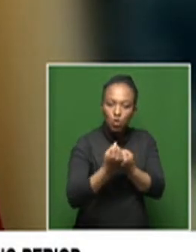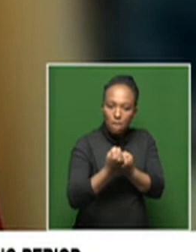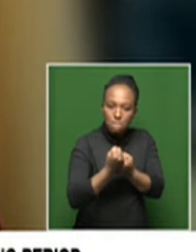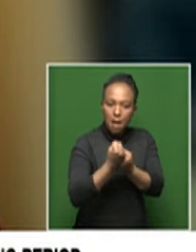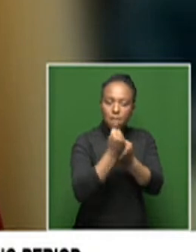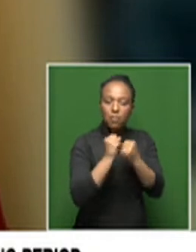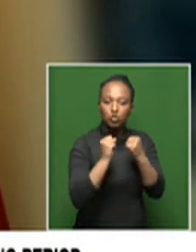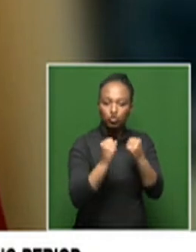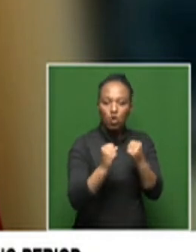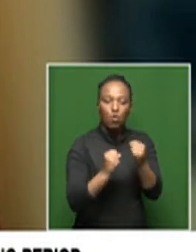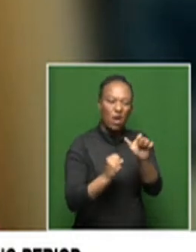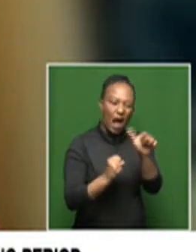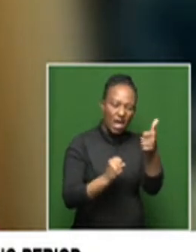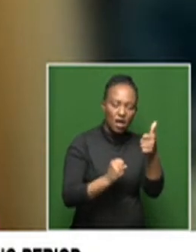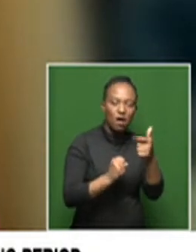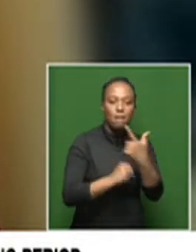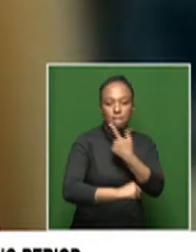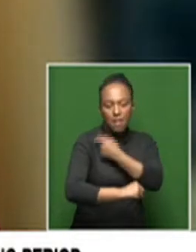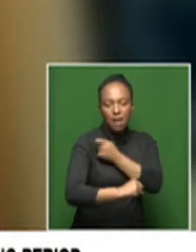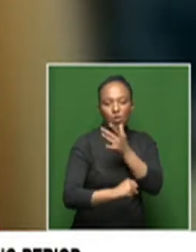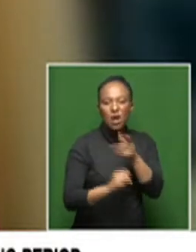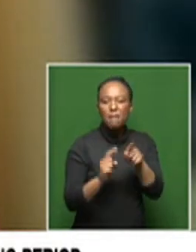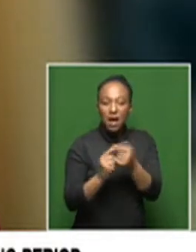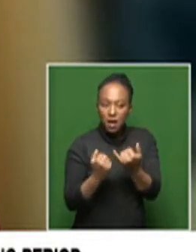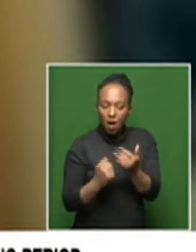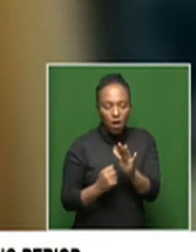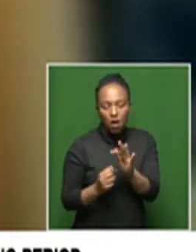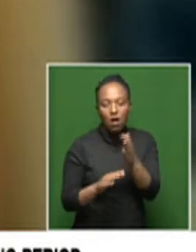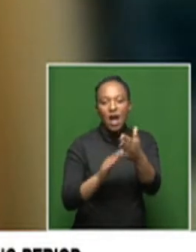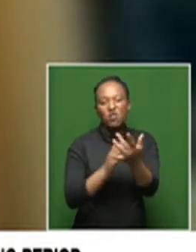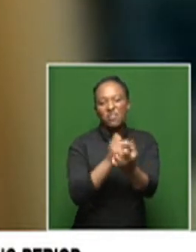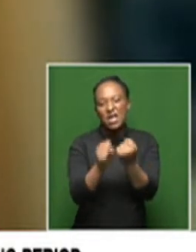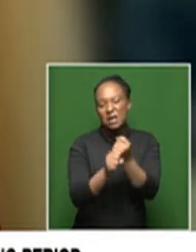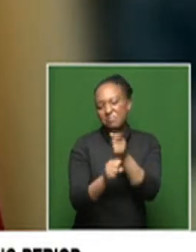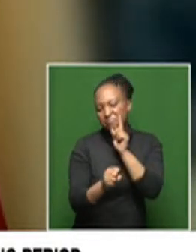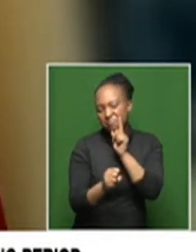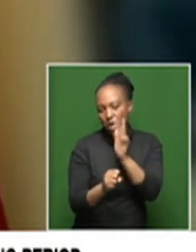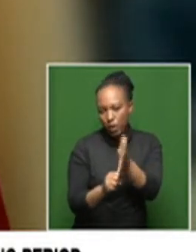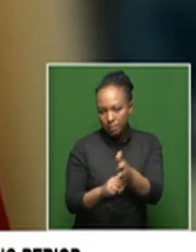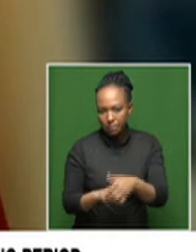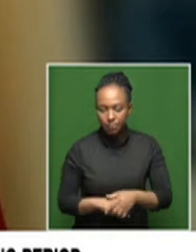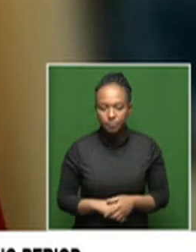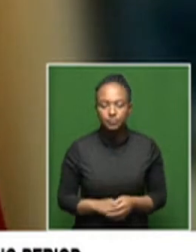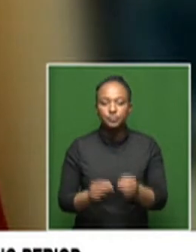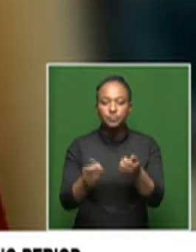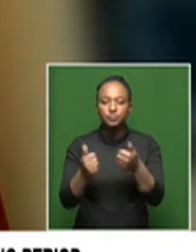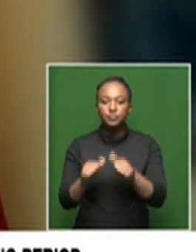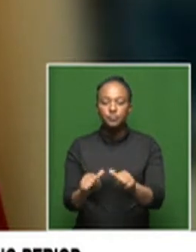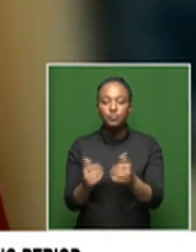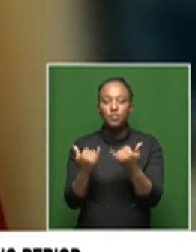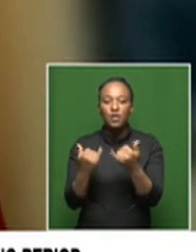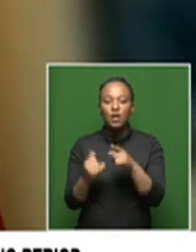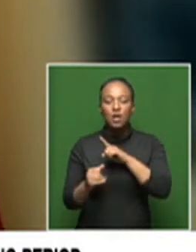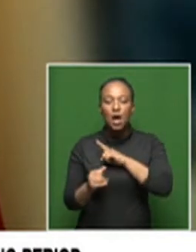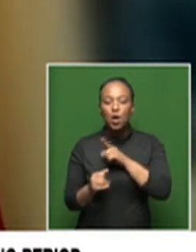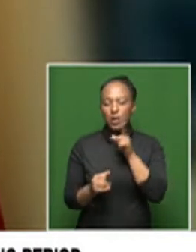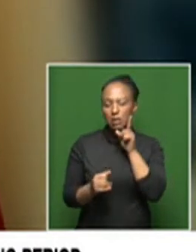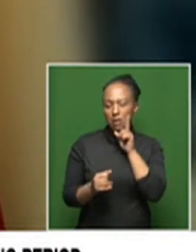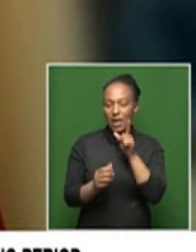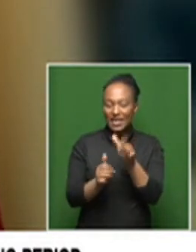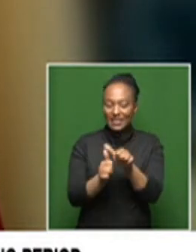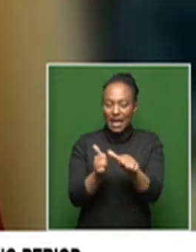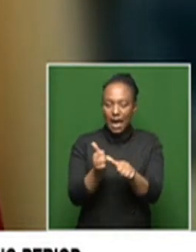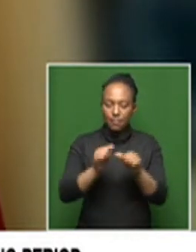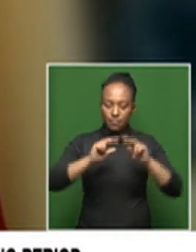doing with the regulatory authority and ethics committees in South Africa. At this moment in time, we're also doing a lot of sub-studies with